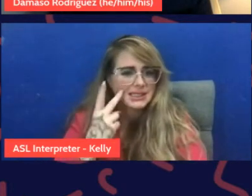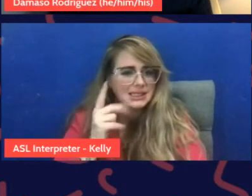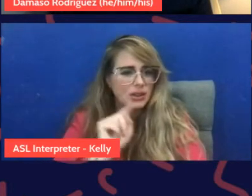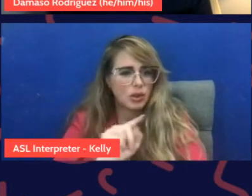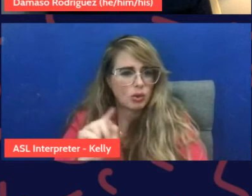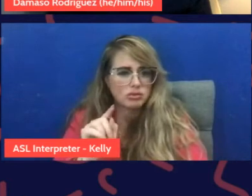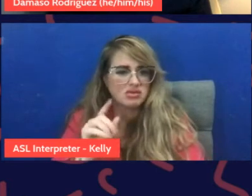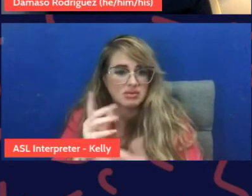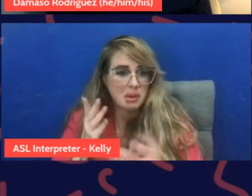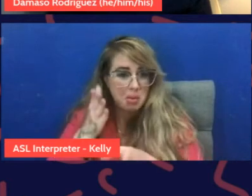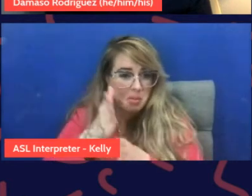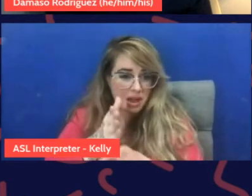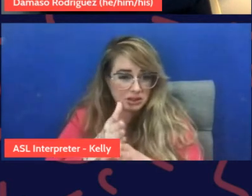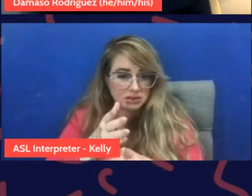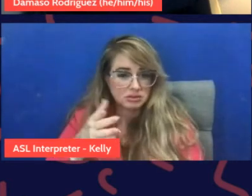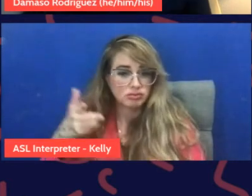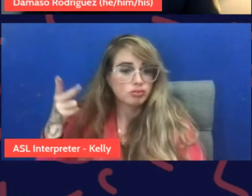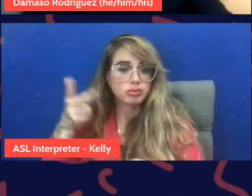stopping buses with their bodies.